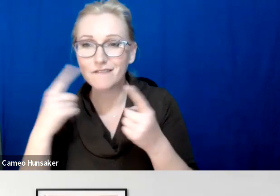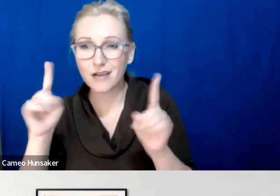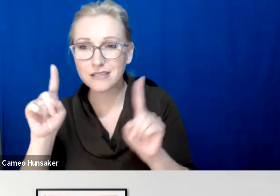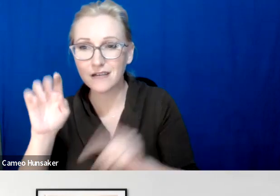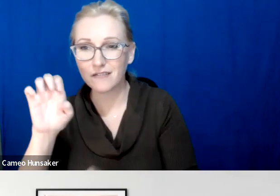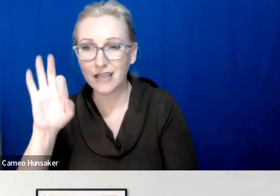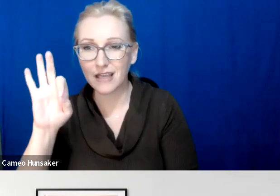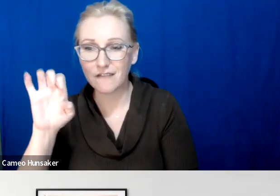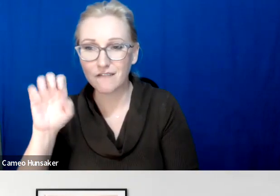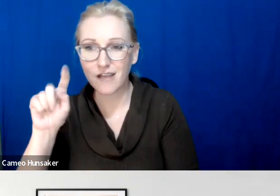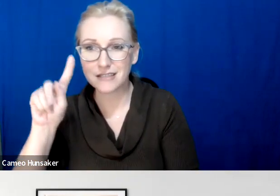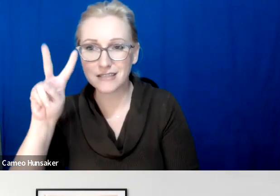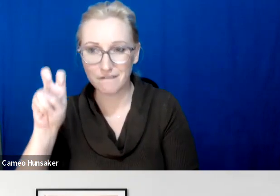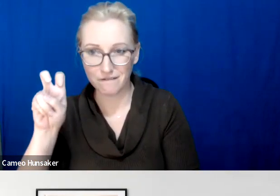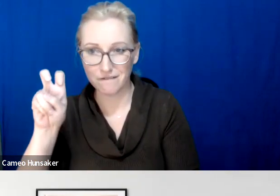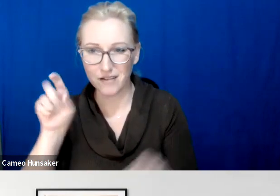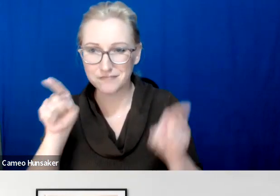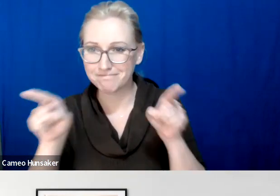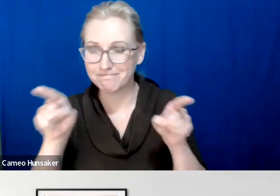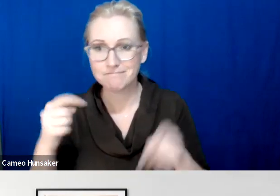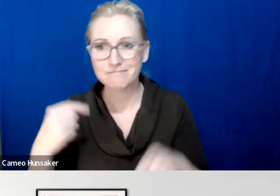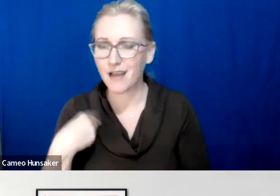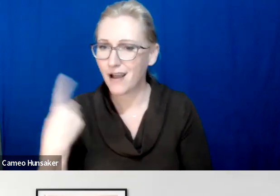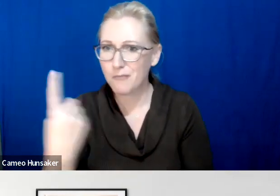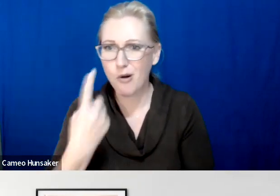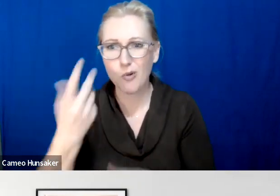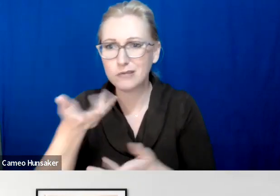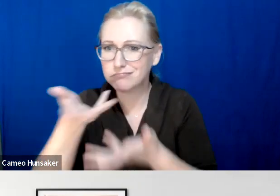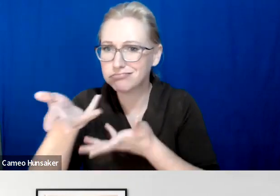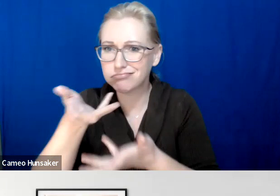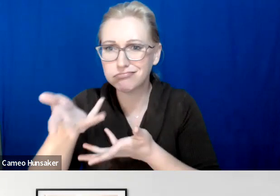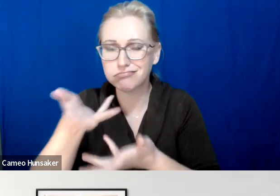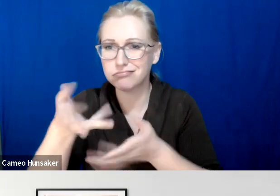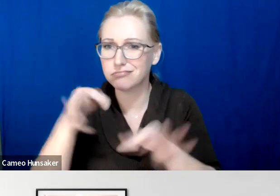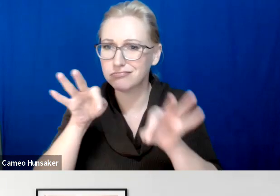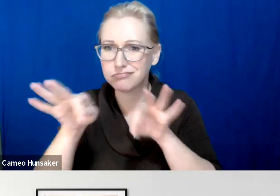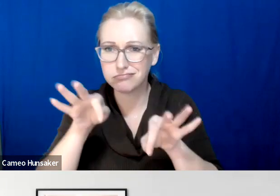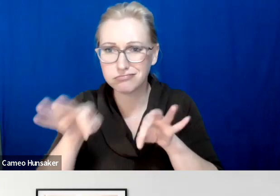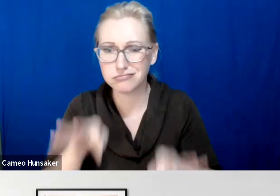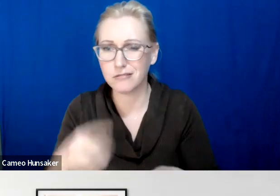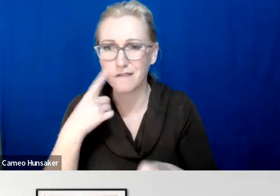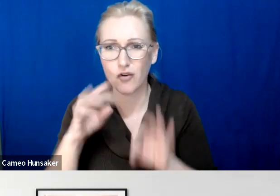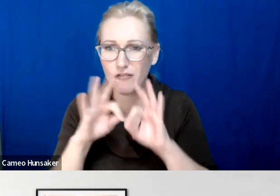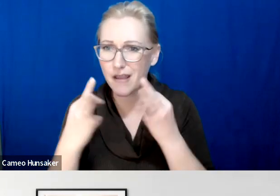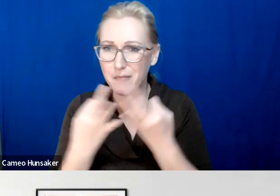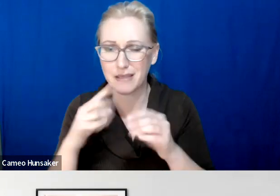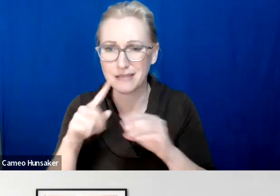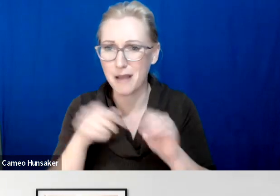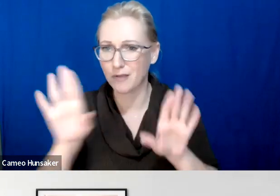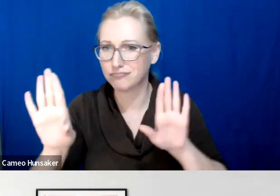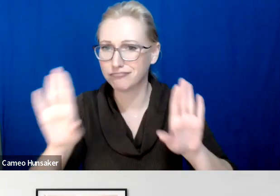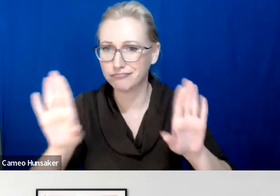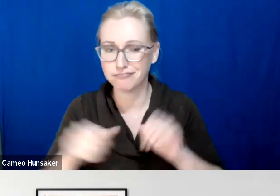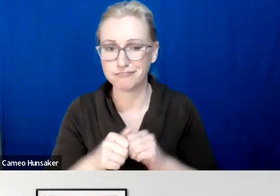that's one thing that I'm always having those conversations with families about as well. Yeah, I'll do my best.